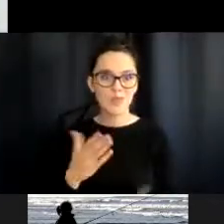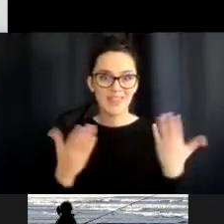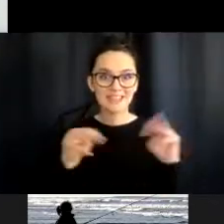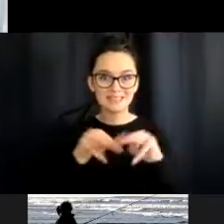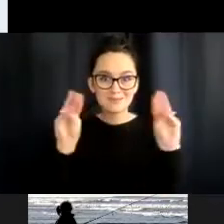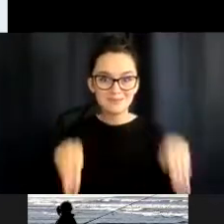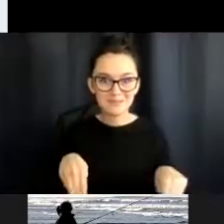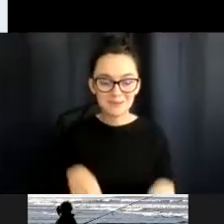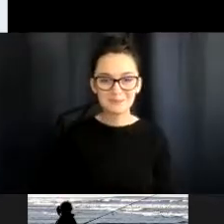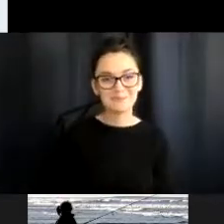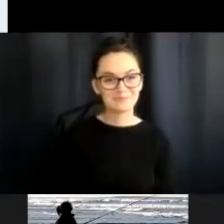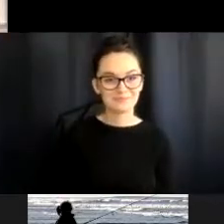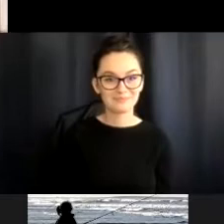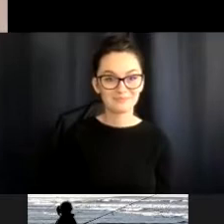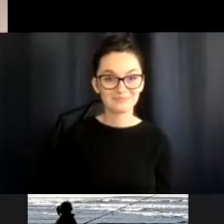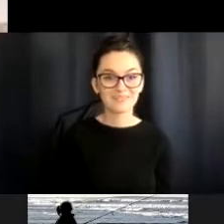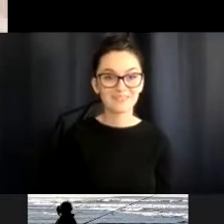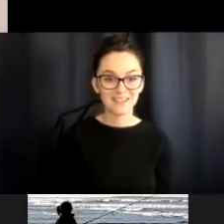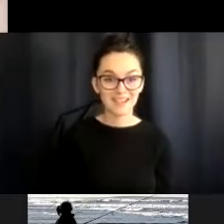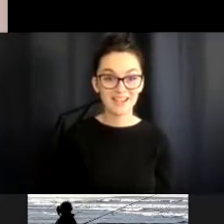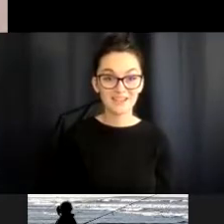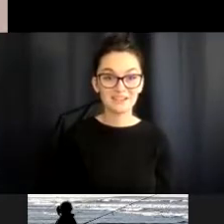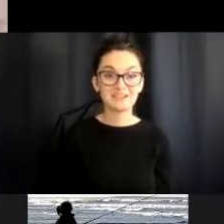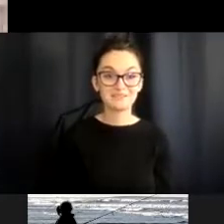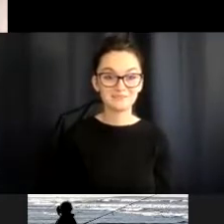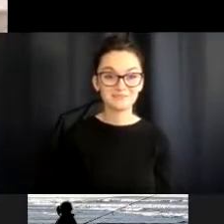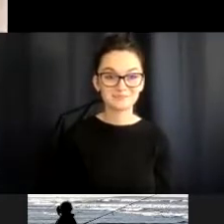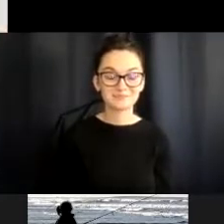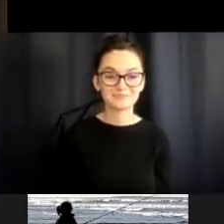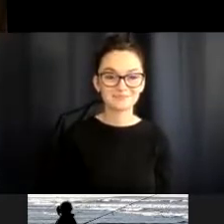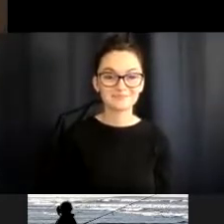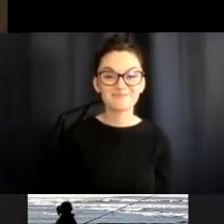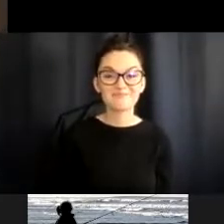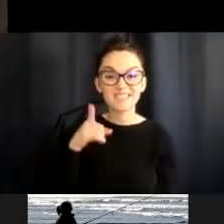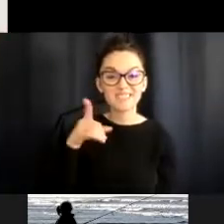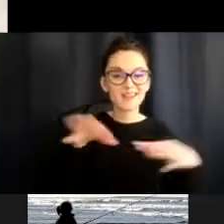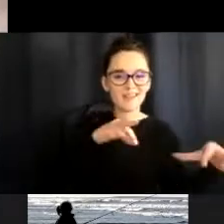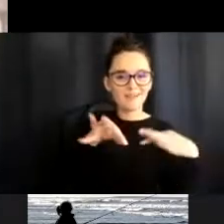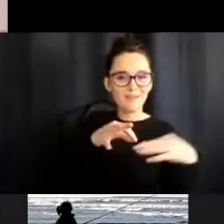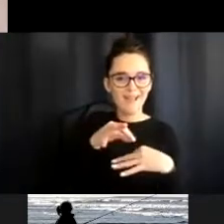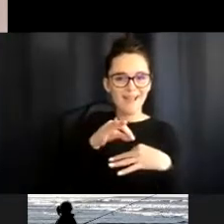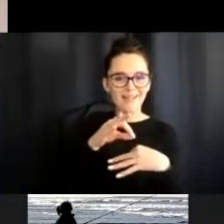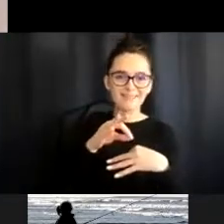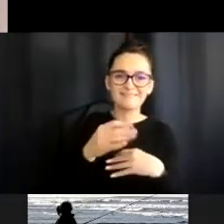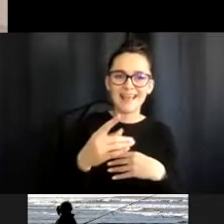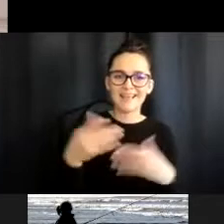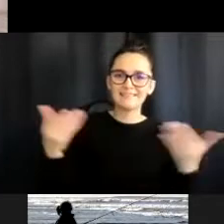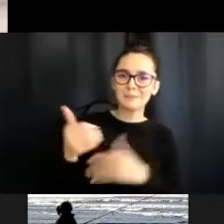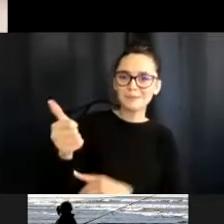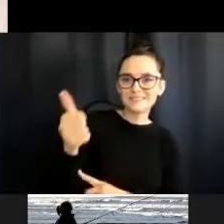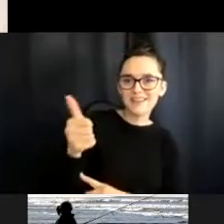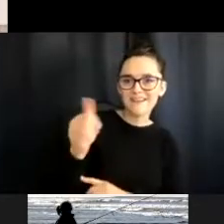us. All right, so we are inside and Miss Carrie is gonna tell us a little bit about herself and her beautiful